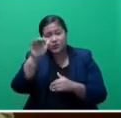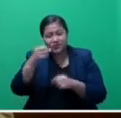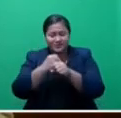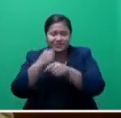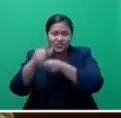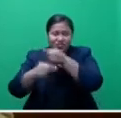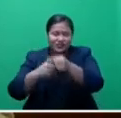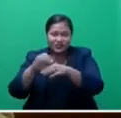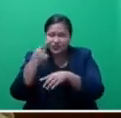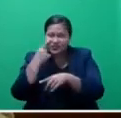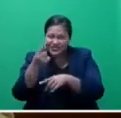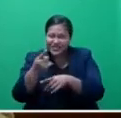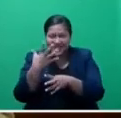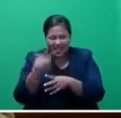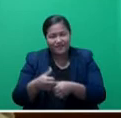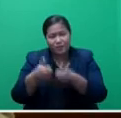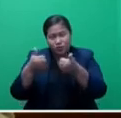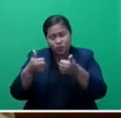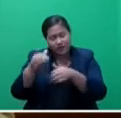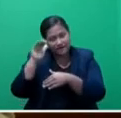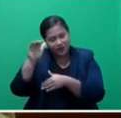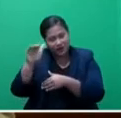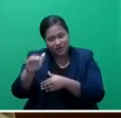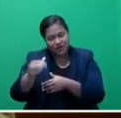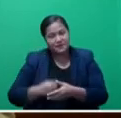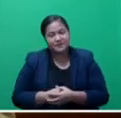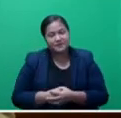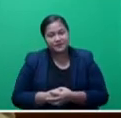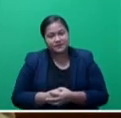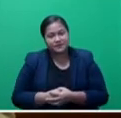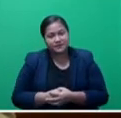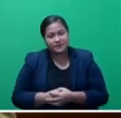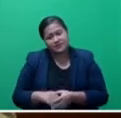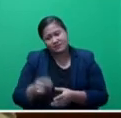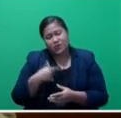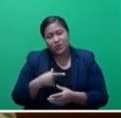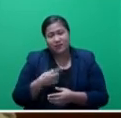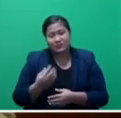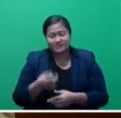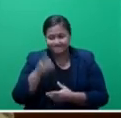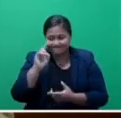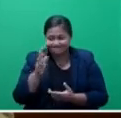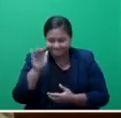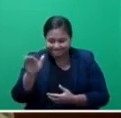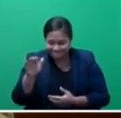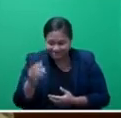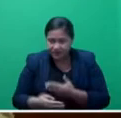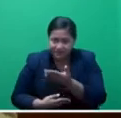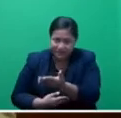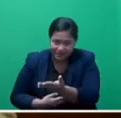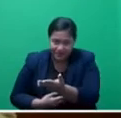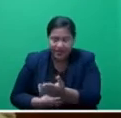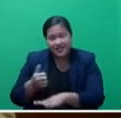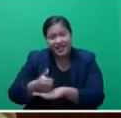to be compromising. Therefore, I call upon the government side to come out of its